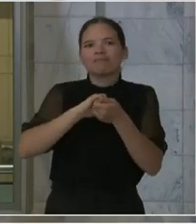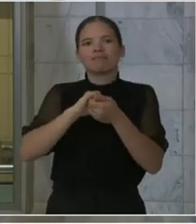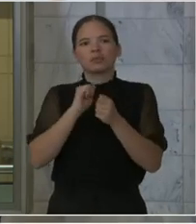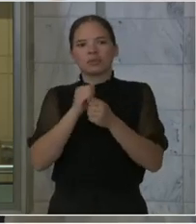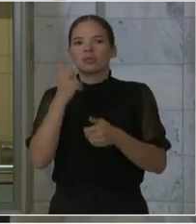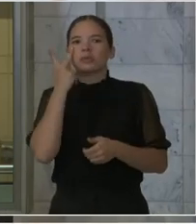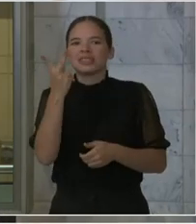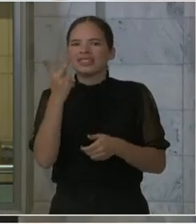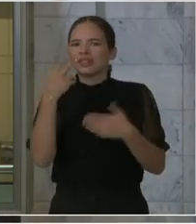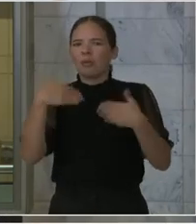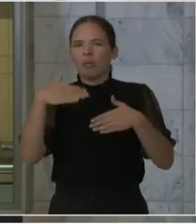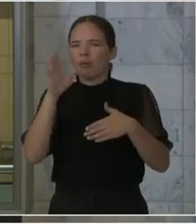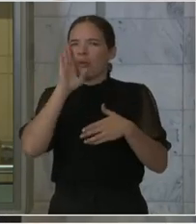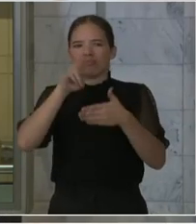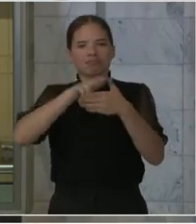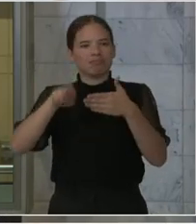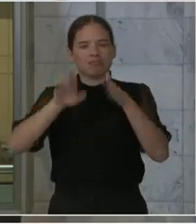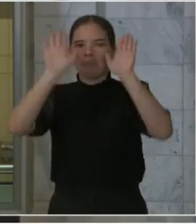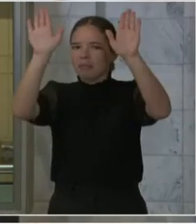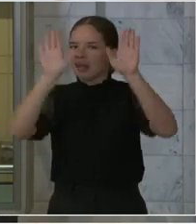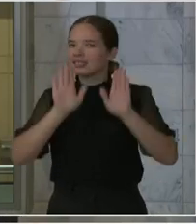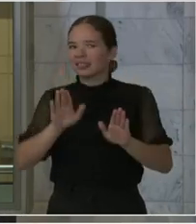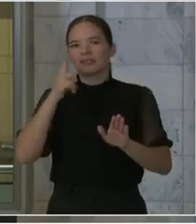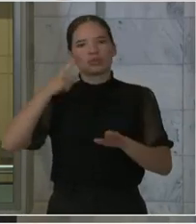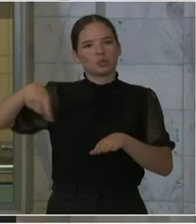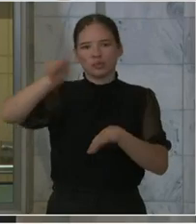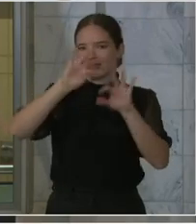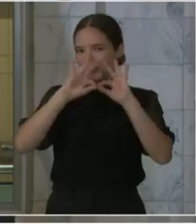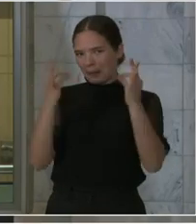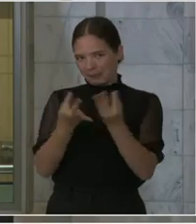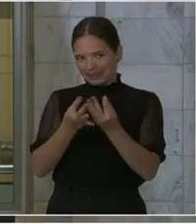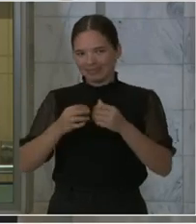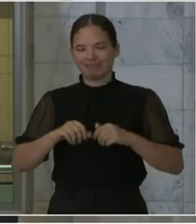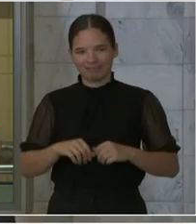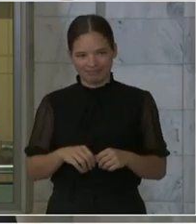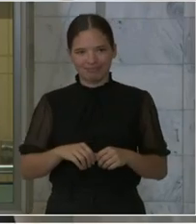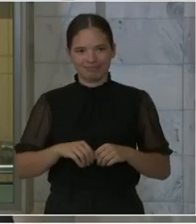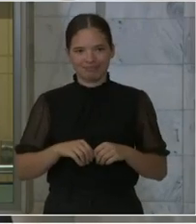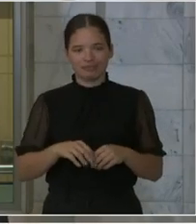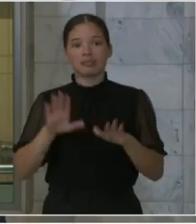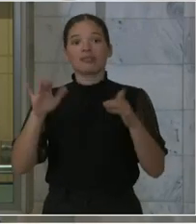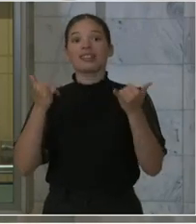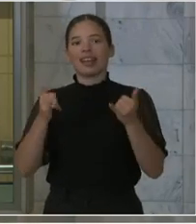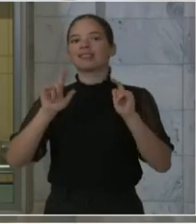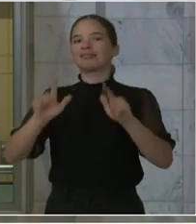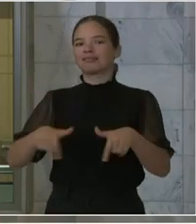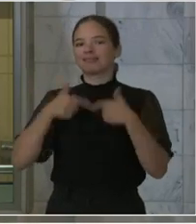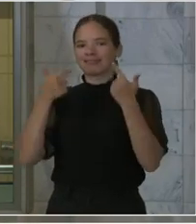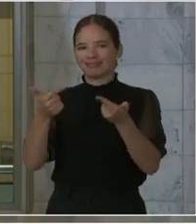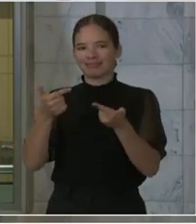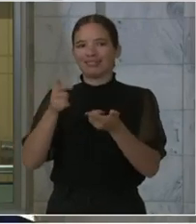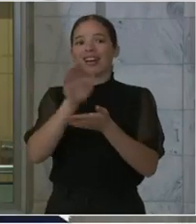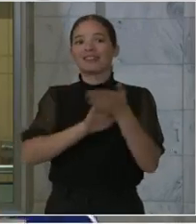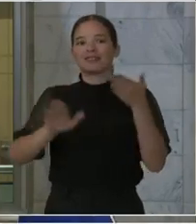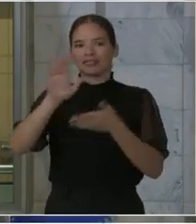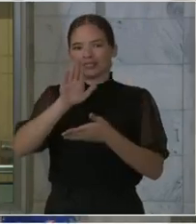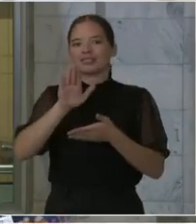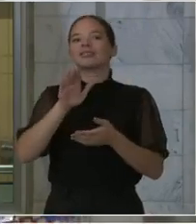So again, thank you. Thank you for the opportunity to speak, and I'll turn it over to our illustrious Chancellor, Chancellor Farabee.